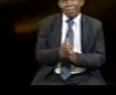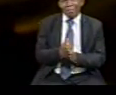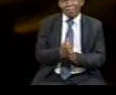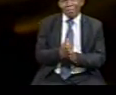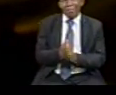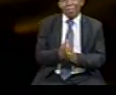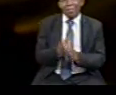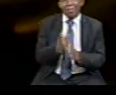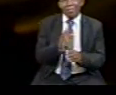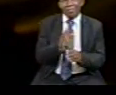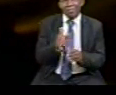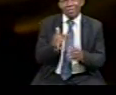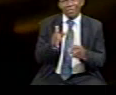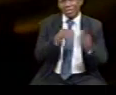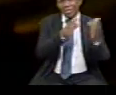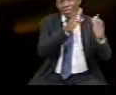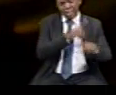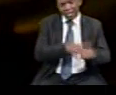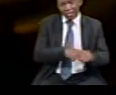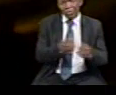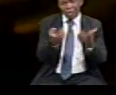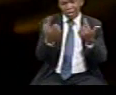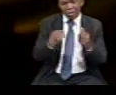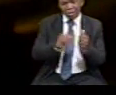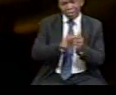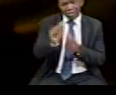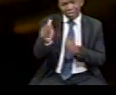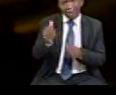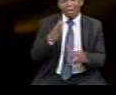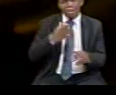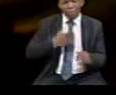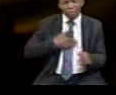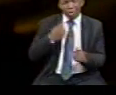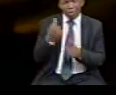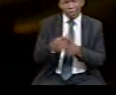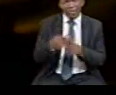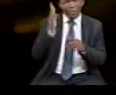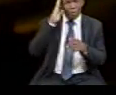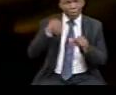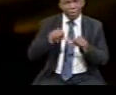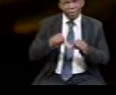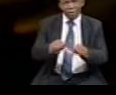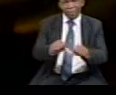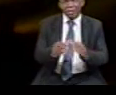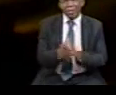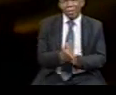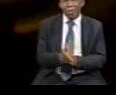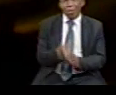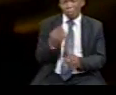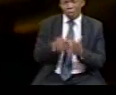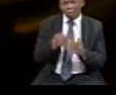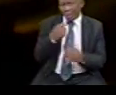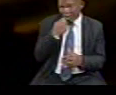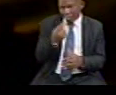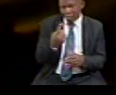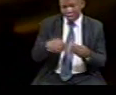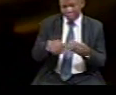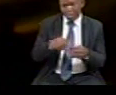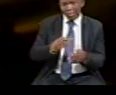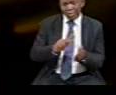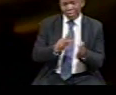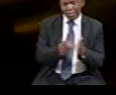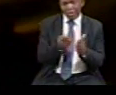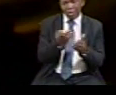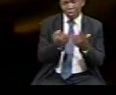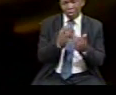words will be constant. Seasons will come and go. My words will be constant. What I'm telling you about my second coming will not change. Nothing